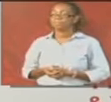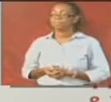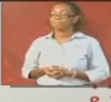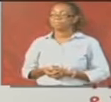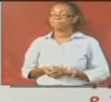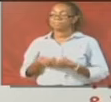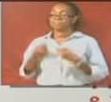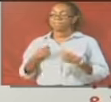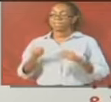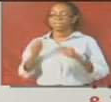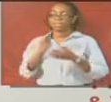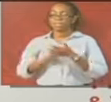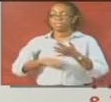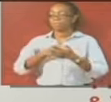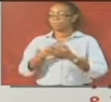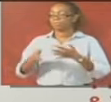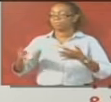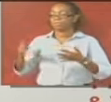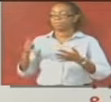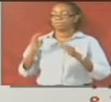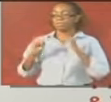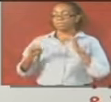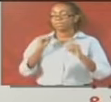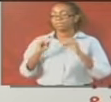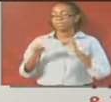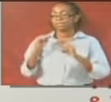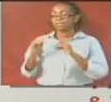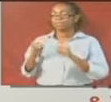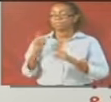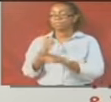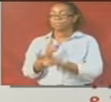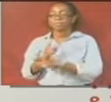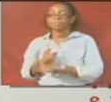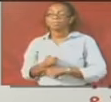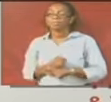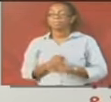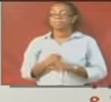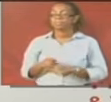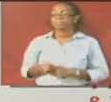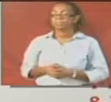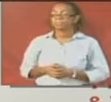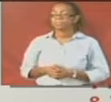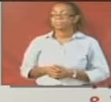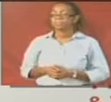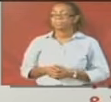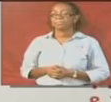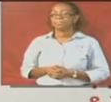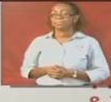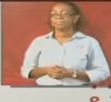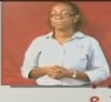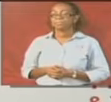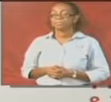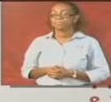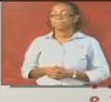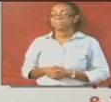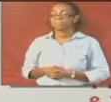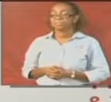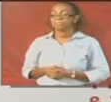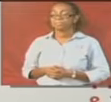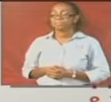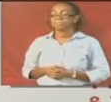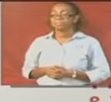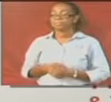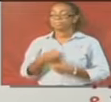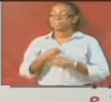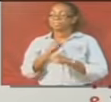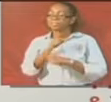we optimize the time between one dose and the next, while still remaining within the viability of the